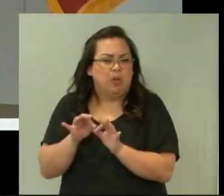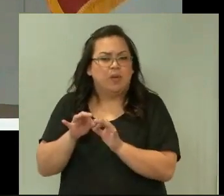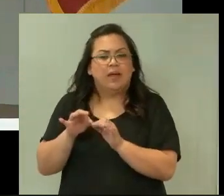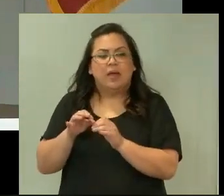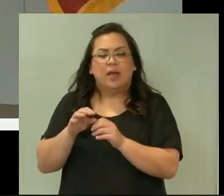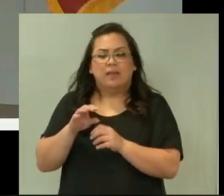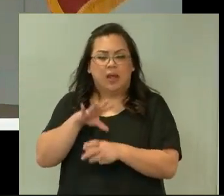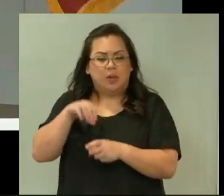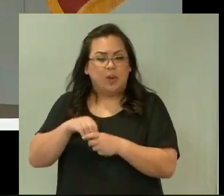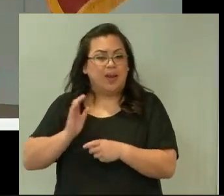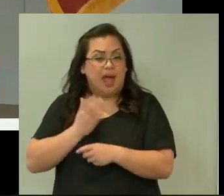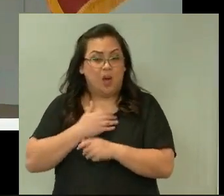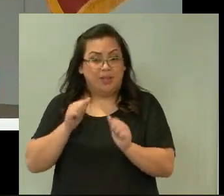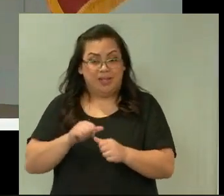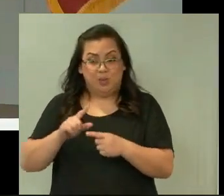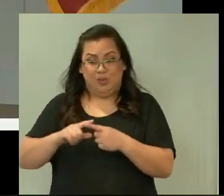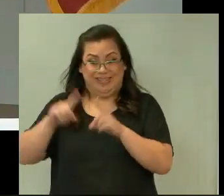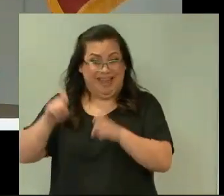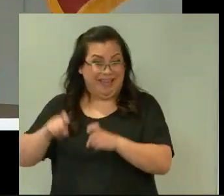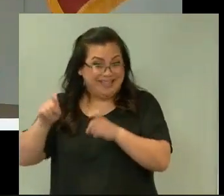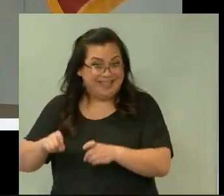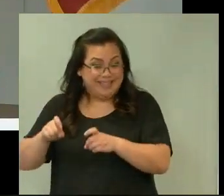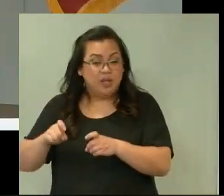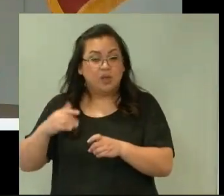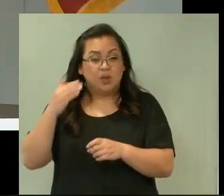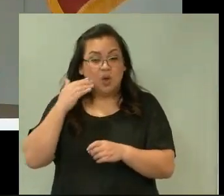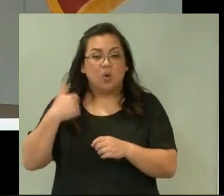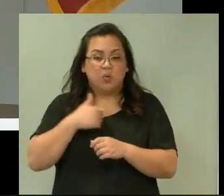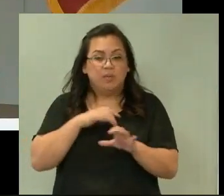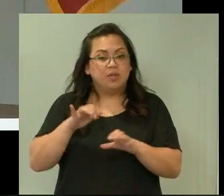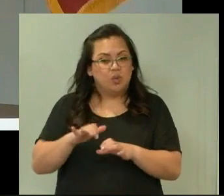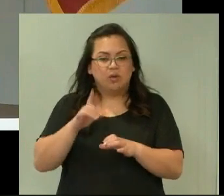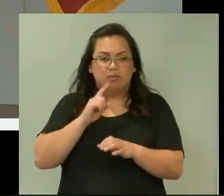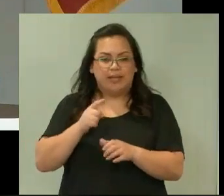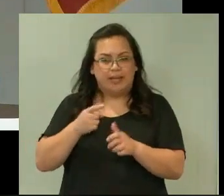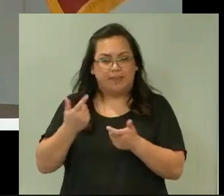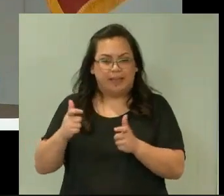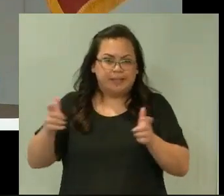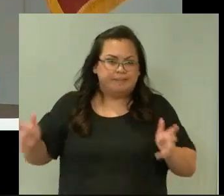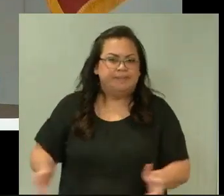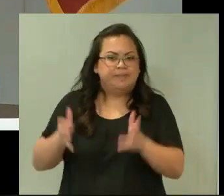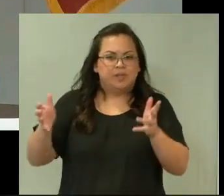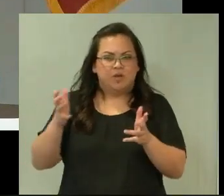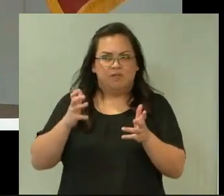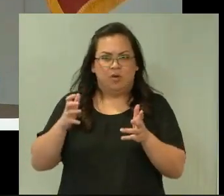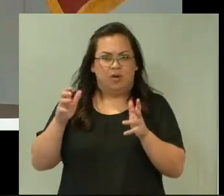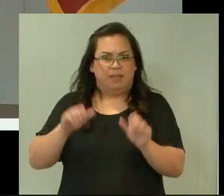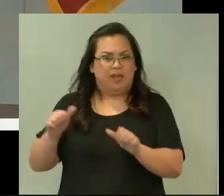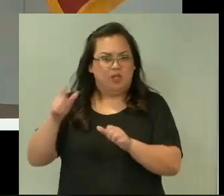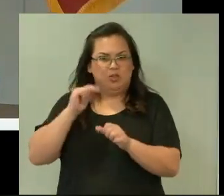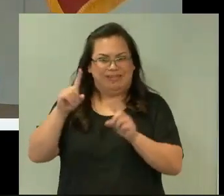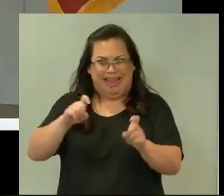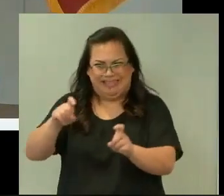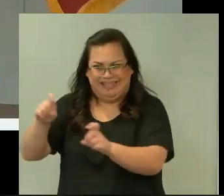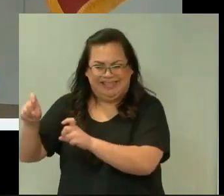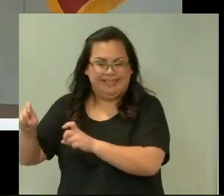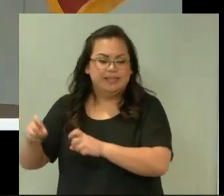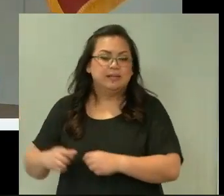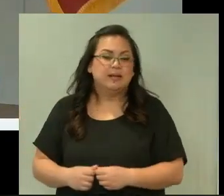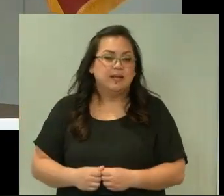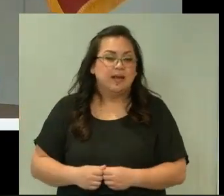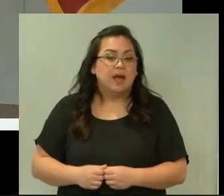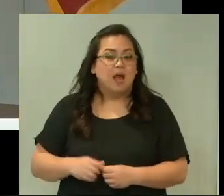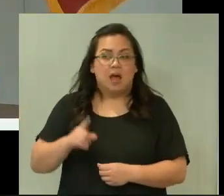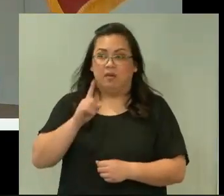our ability to test. So you know that we have been doing a big push to increase our testing capacity in California. I'm